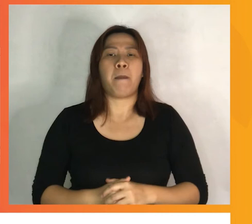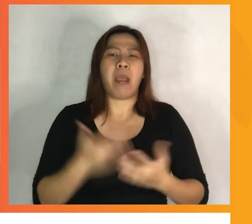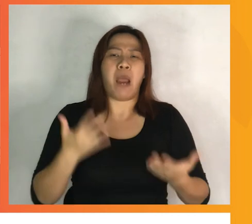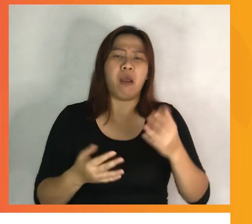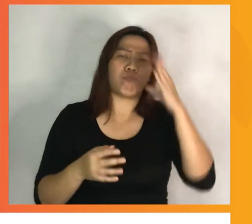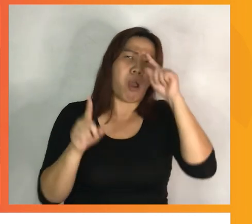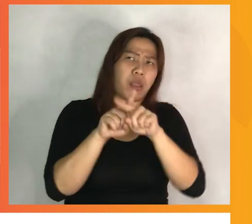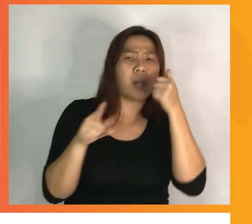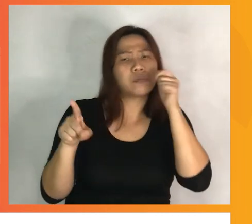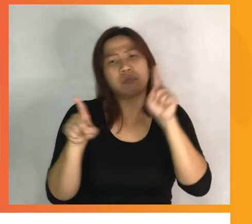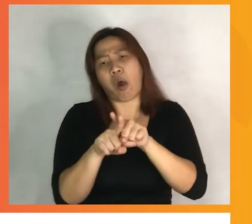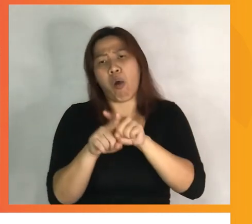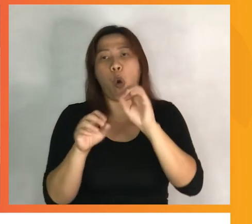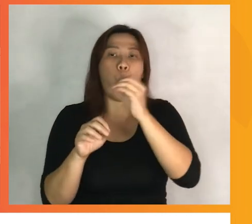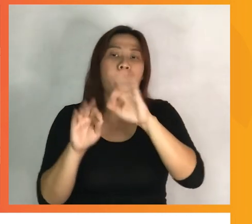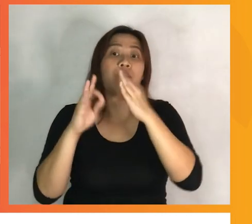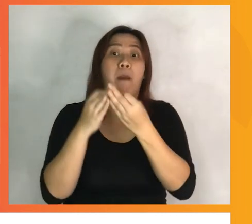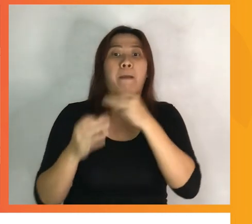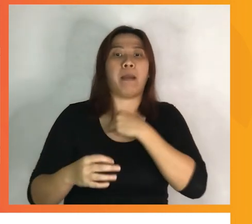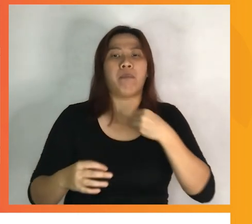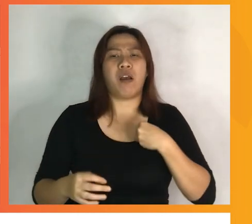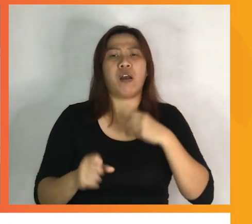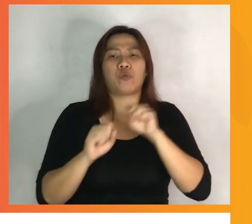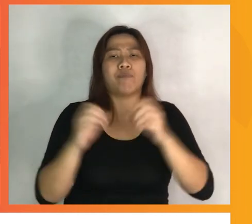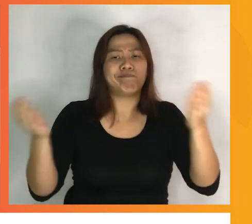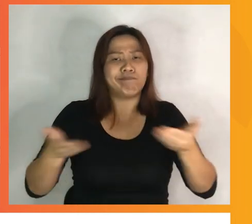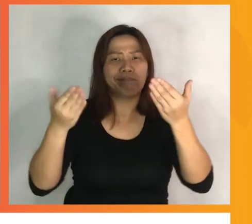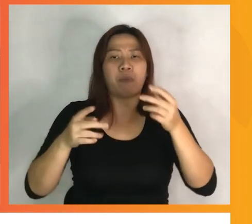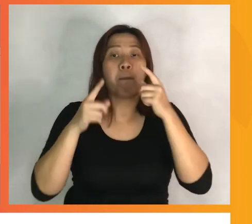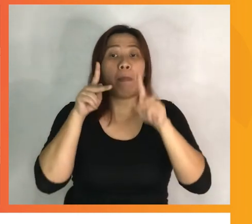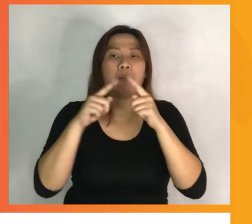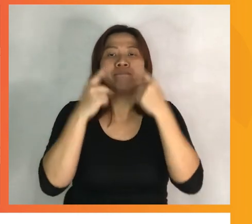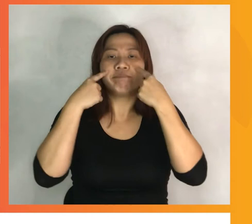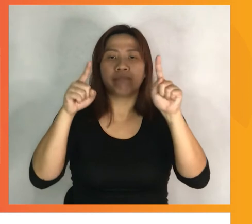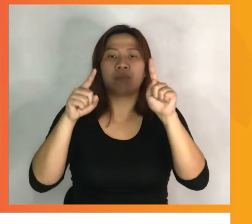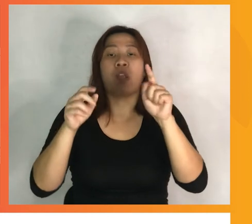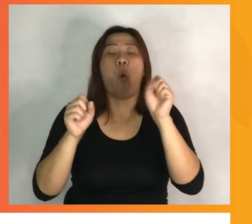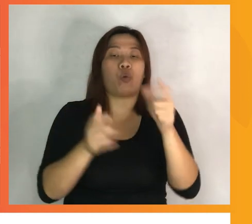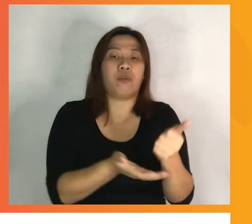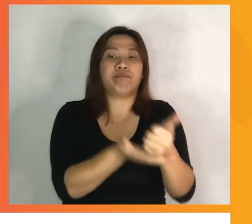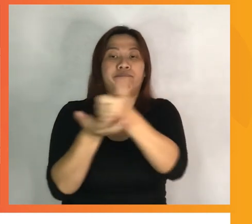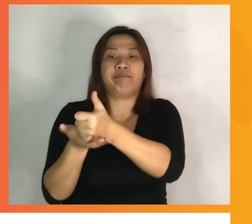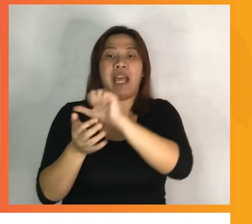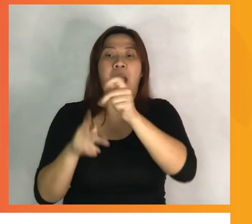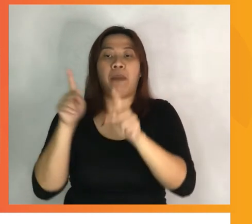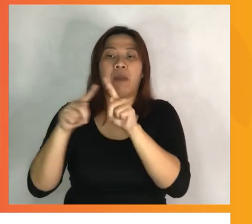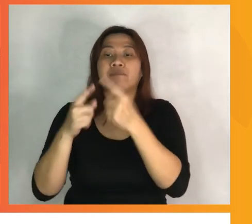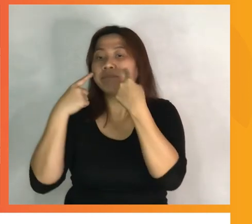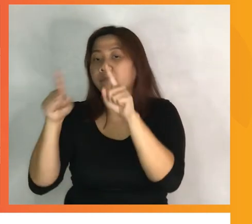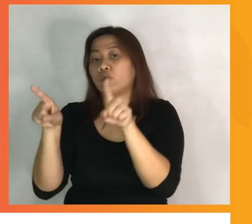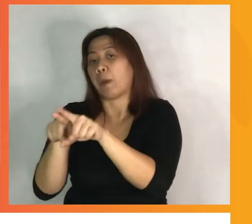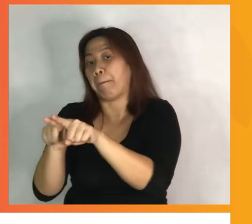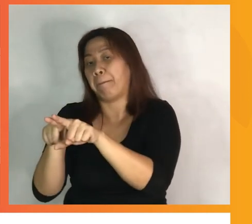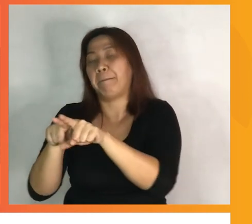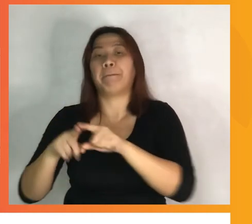be siblings, other family members. So encourage young people not only to succeed, but also